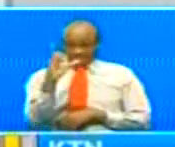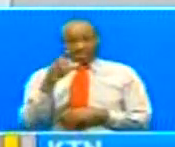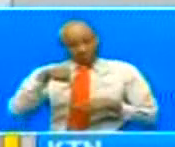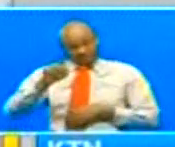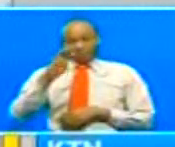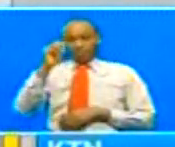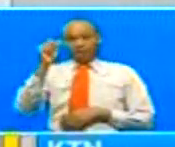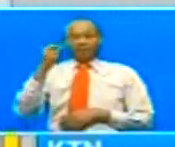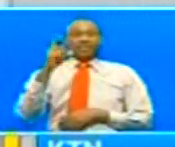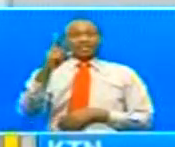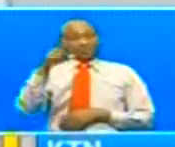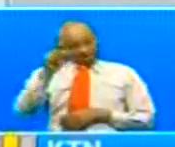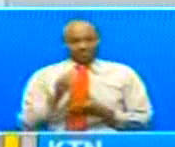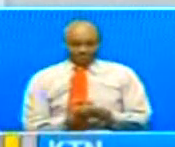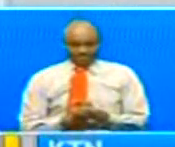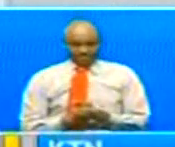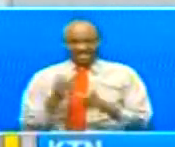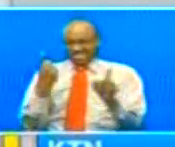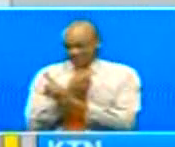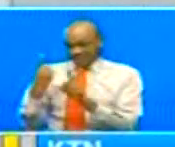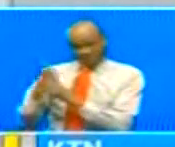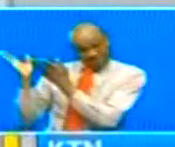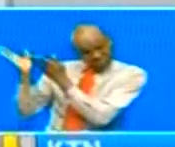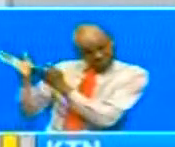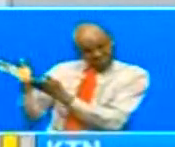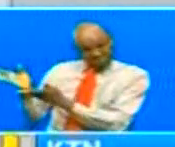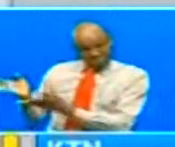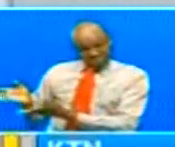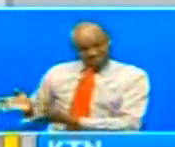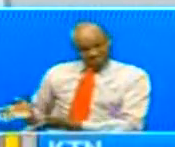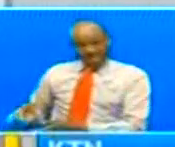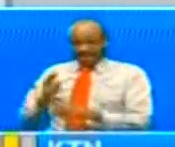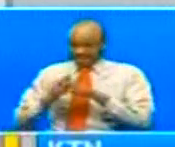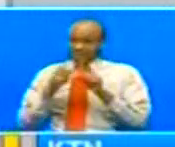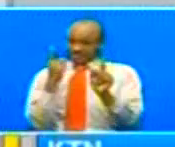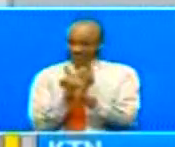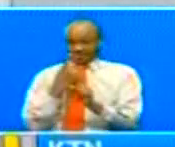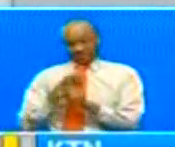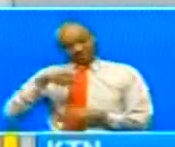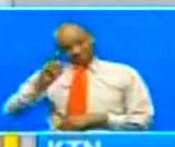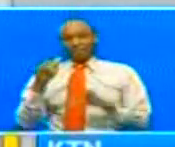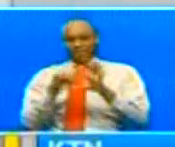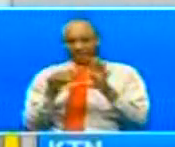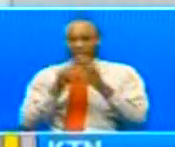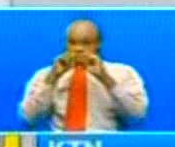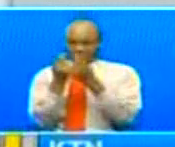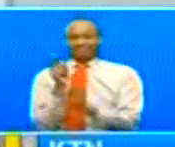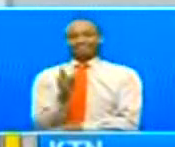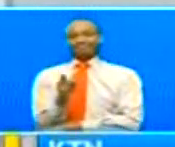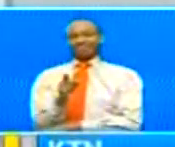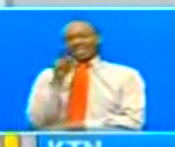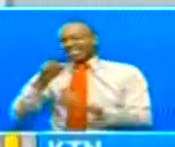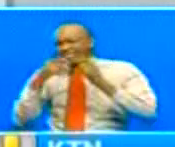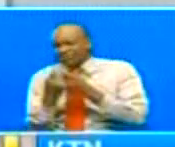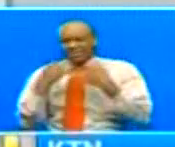Mohamed Amin. Ngatia Iregi, Lydia Ligami, Bruno Socio and Jason Moria are members of the team. The team will